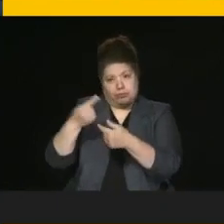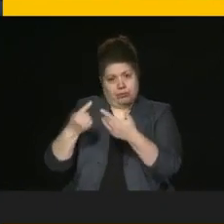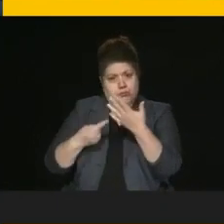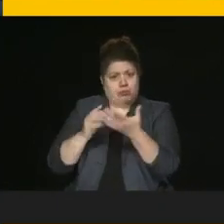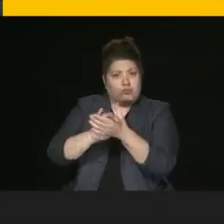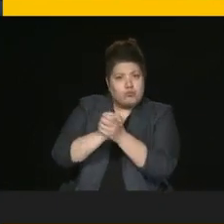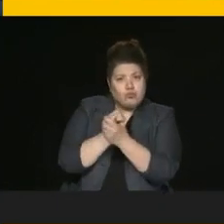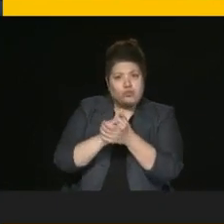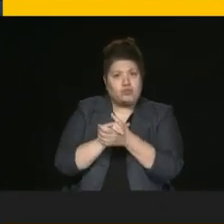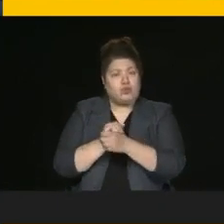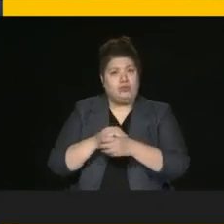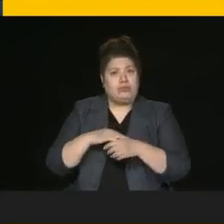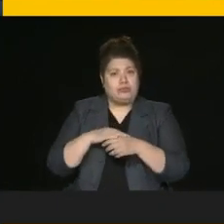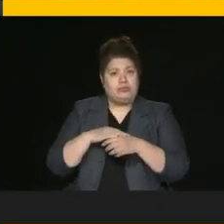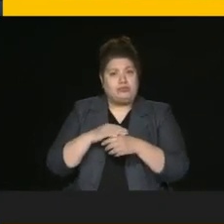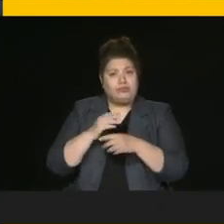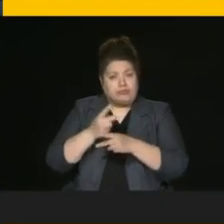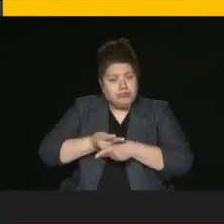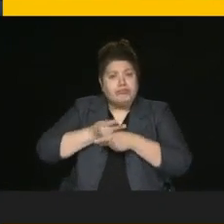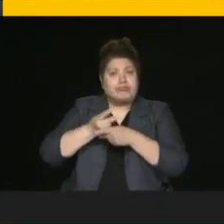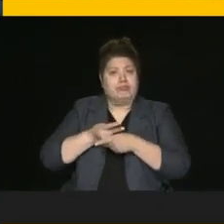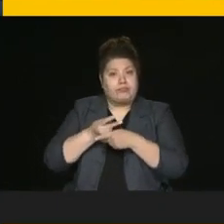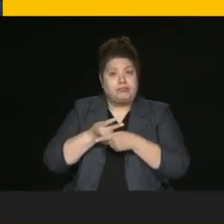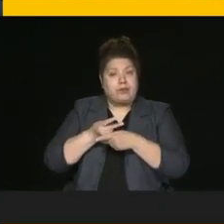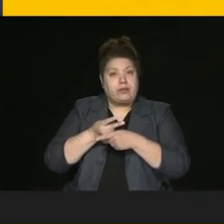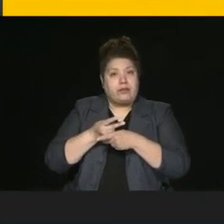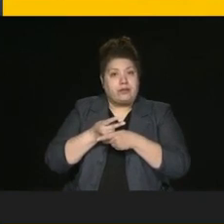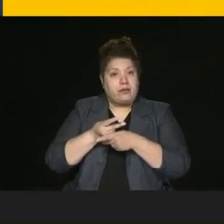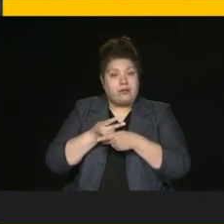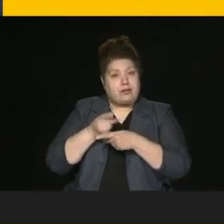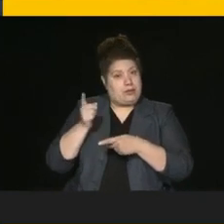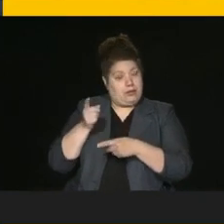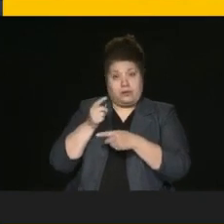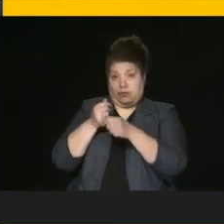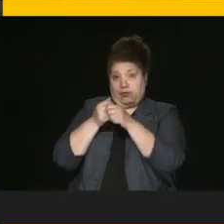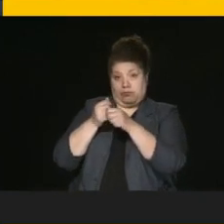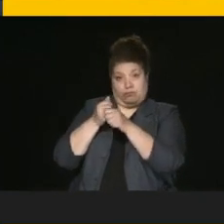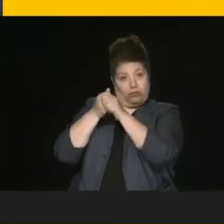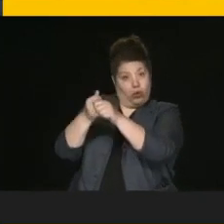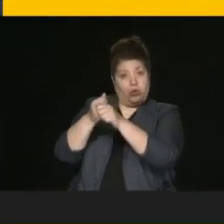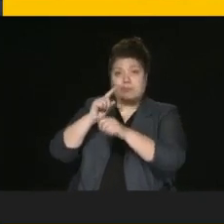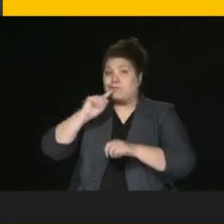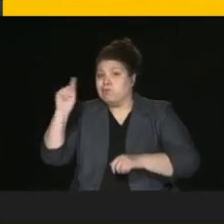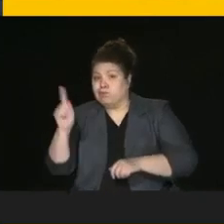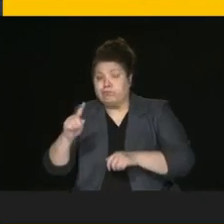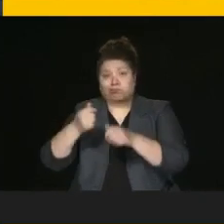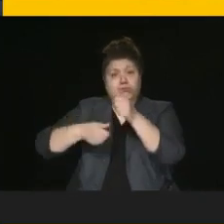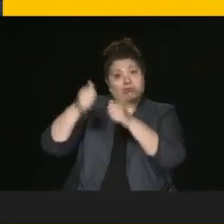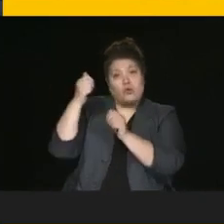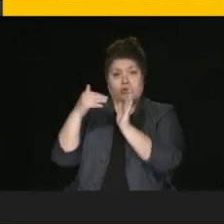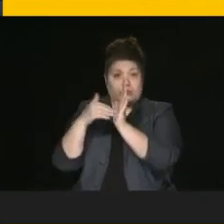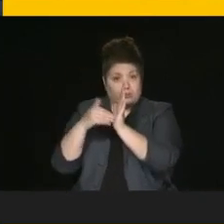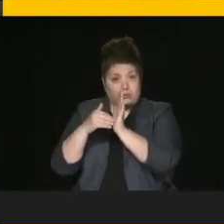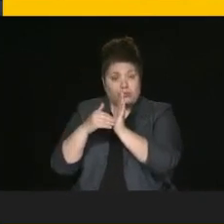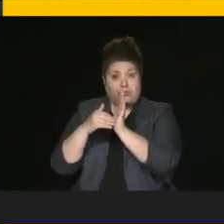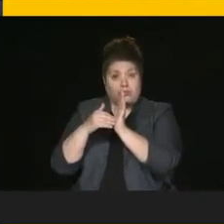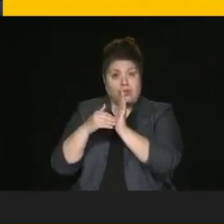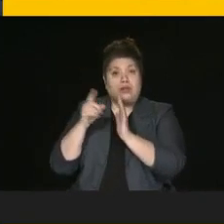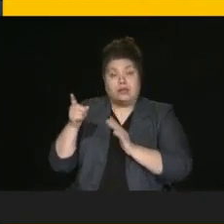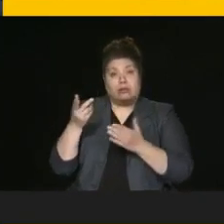if they follow the recommendations from public health in Canada and in Quebec as well, in the